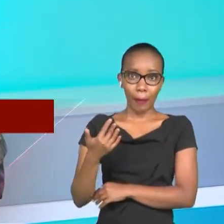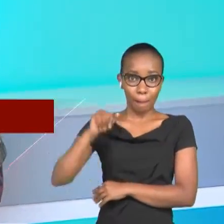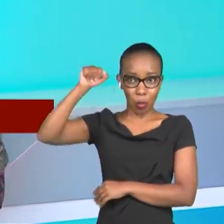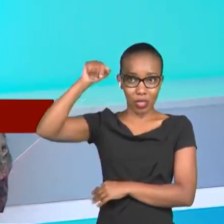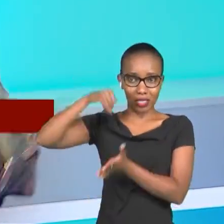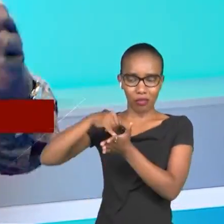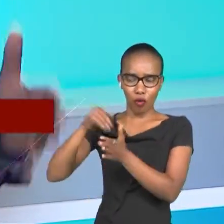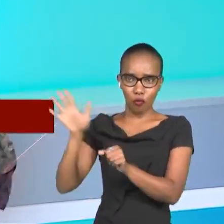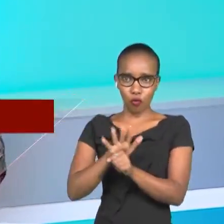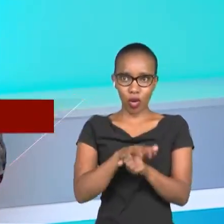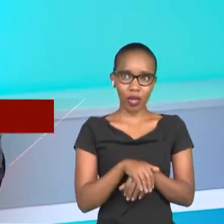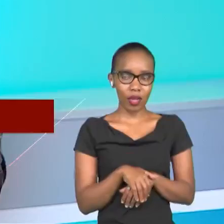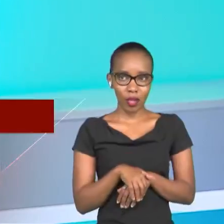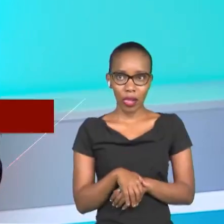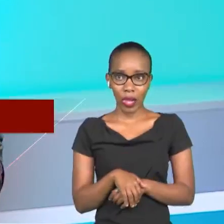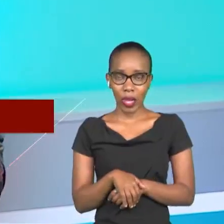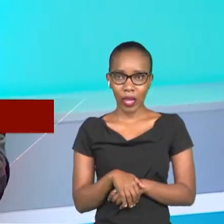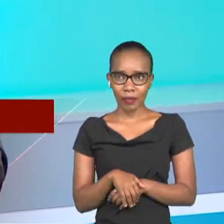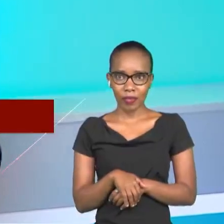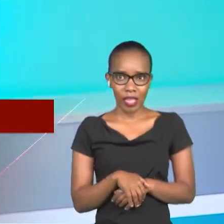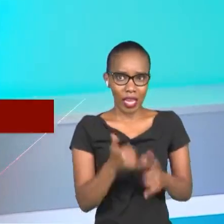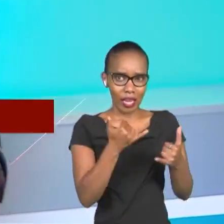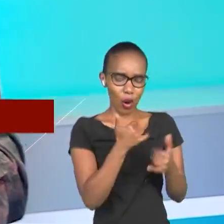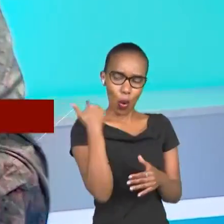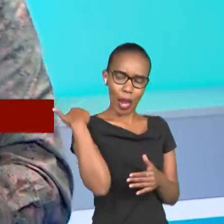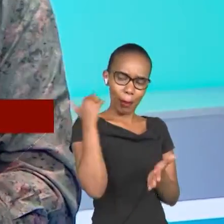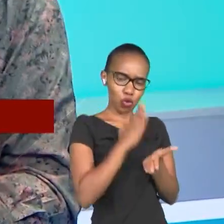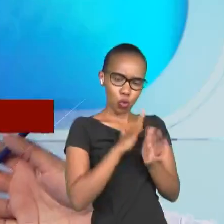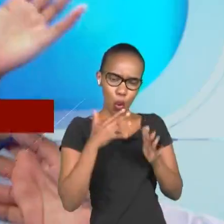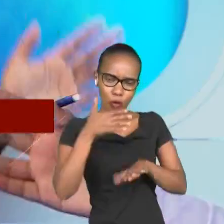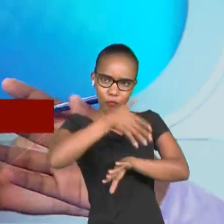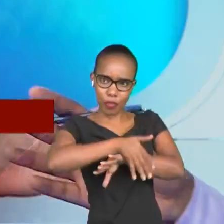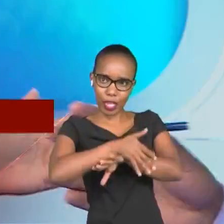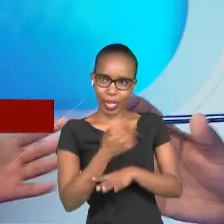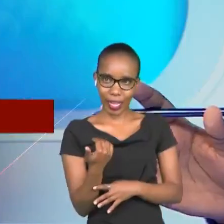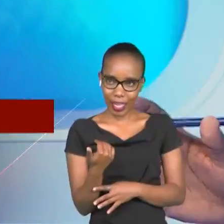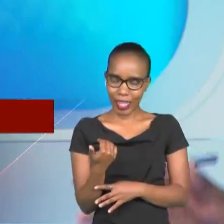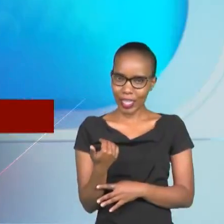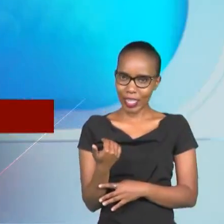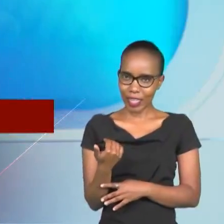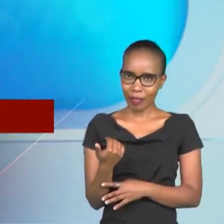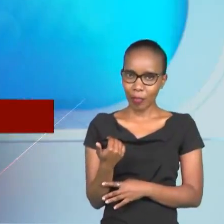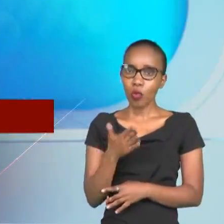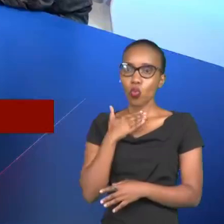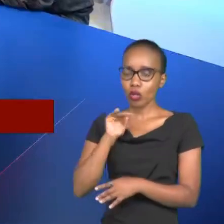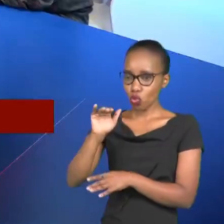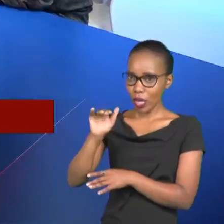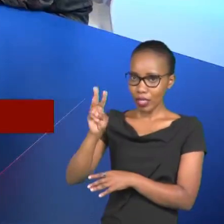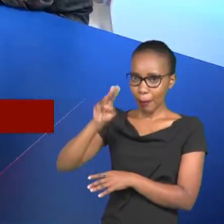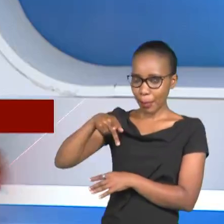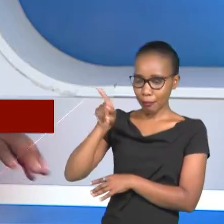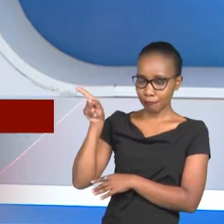Yes. And this is a wave. The question is that are these numbers organic? That's the question. Are these numbers organic? What I'd like to ask Honorable Gakuya